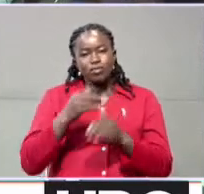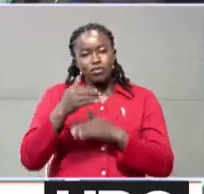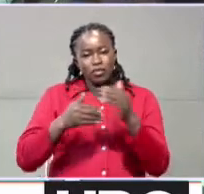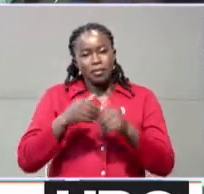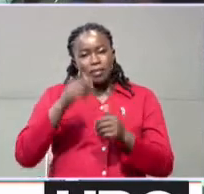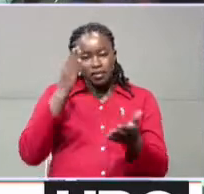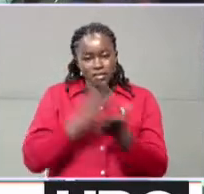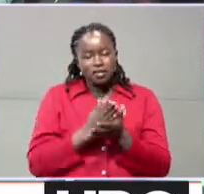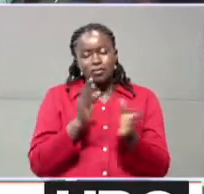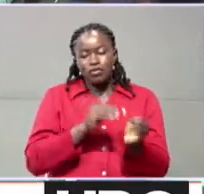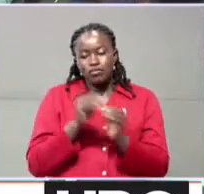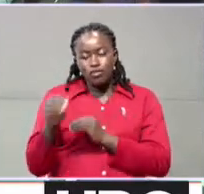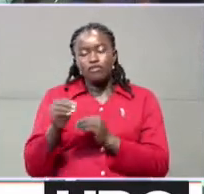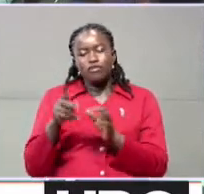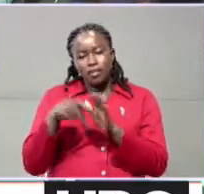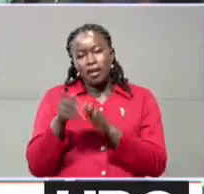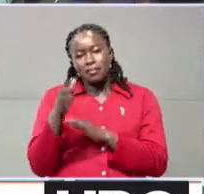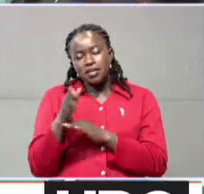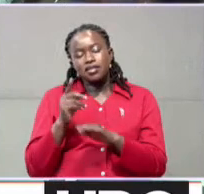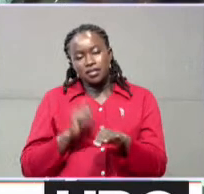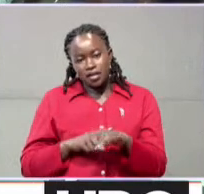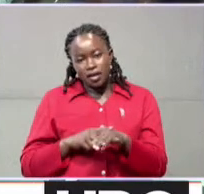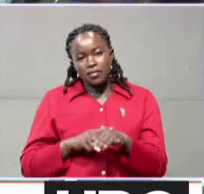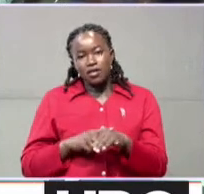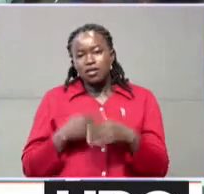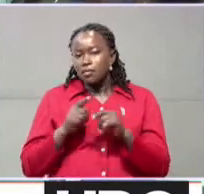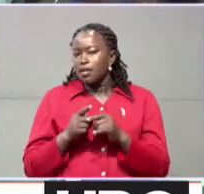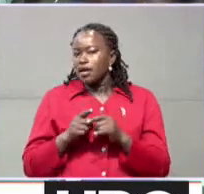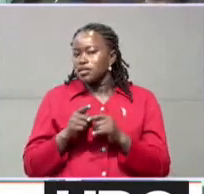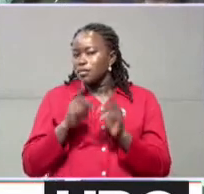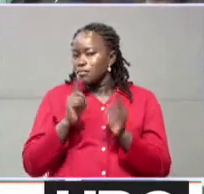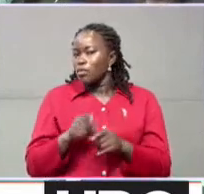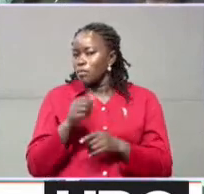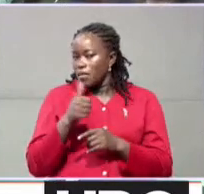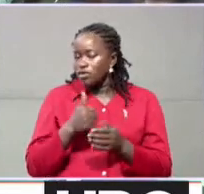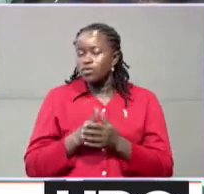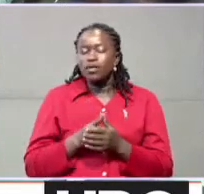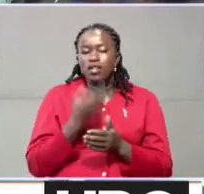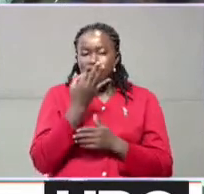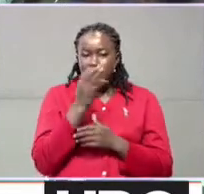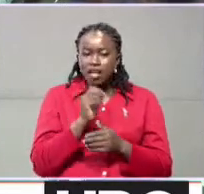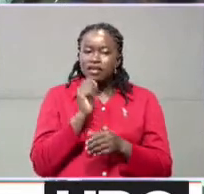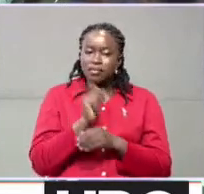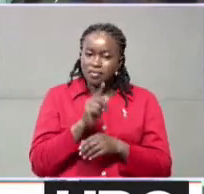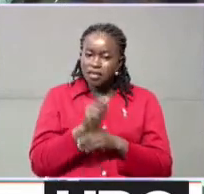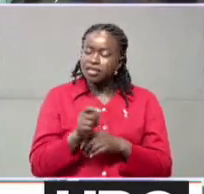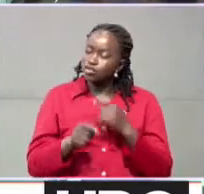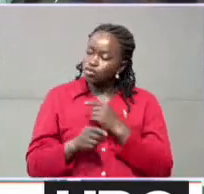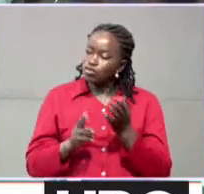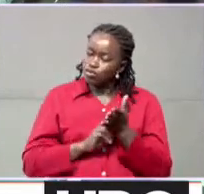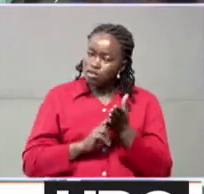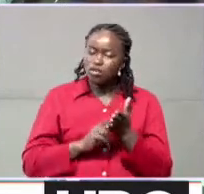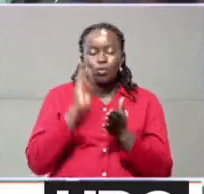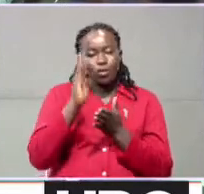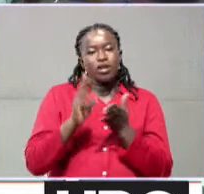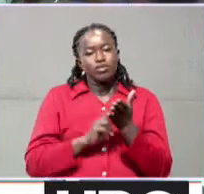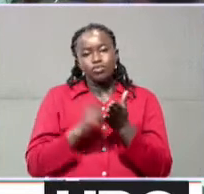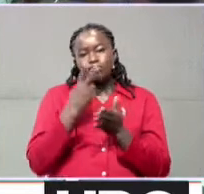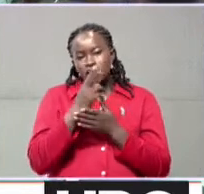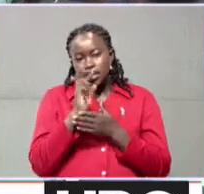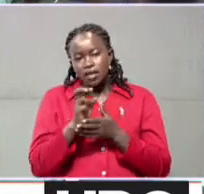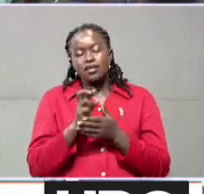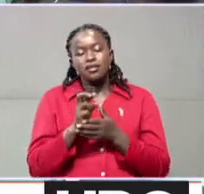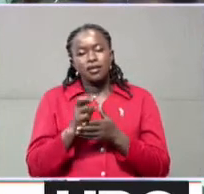to prime minister's time the racket is not yet here the 30 minutes you asked for you've used 28 so in the next